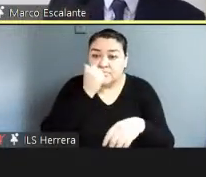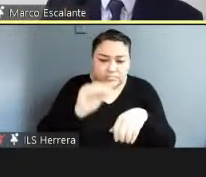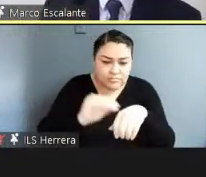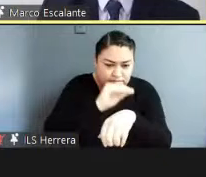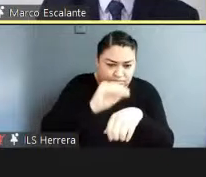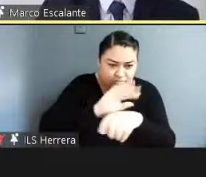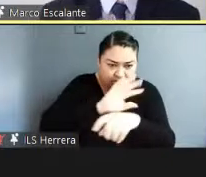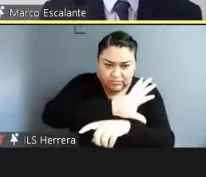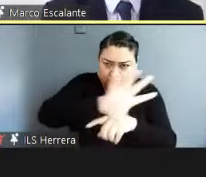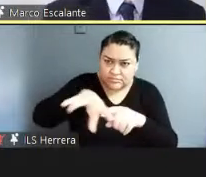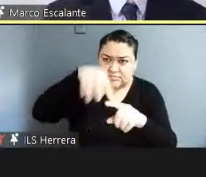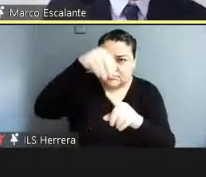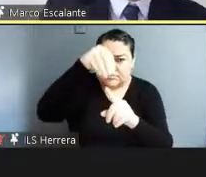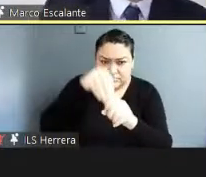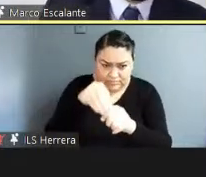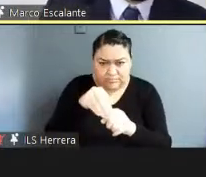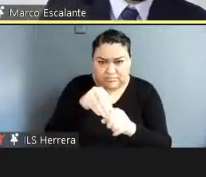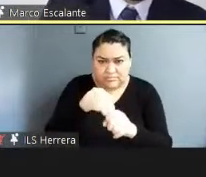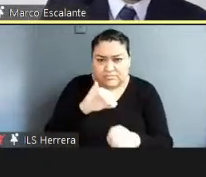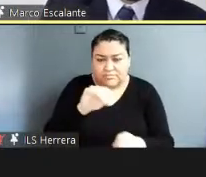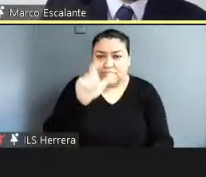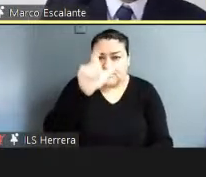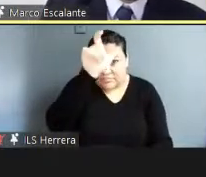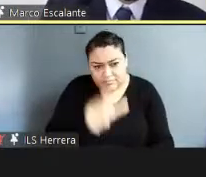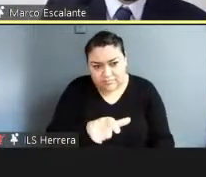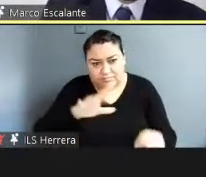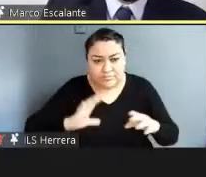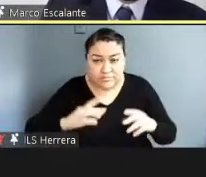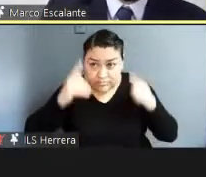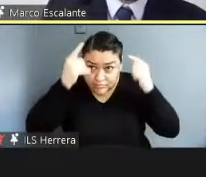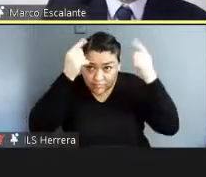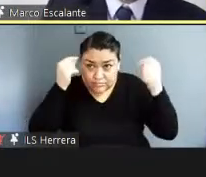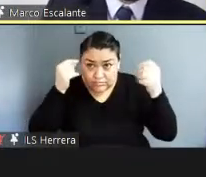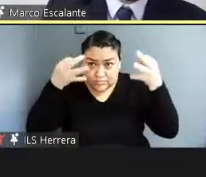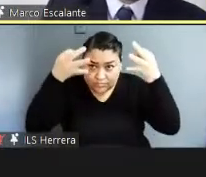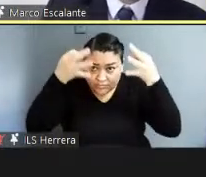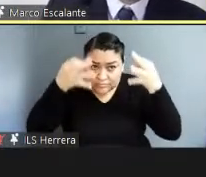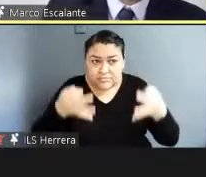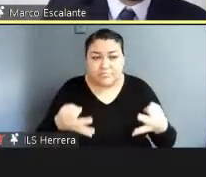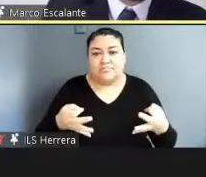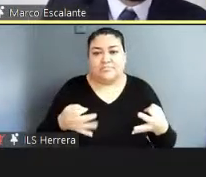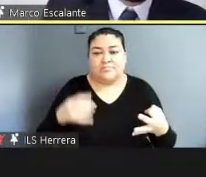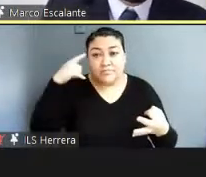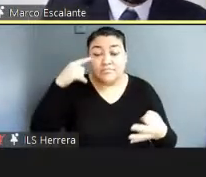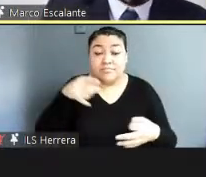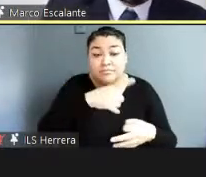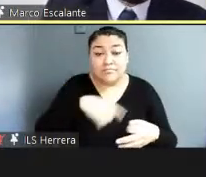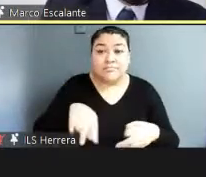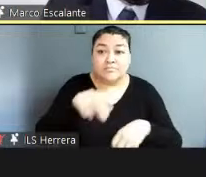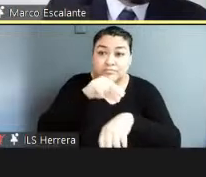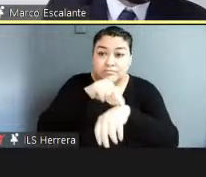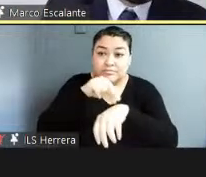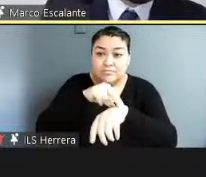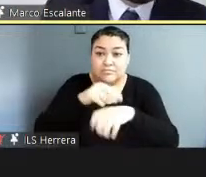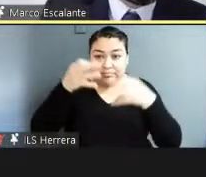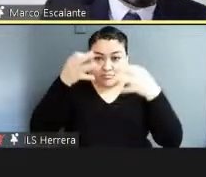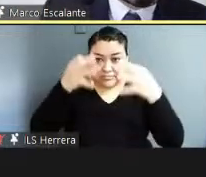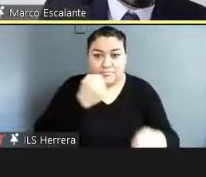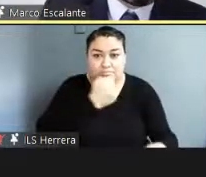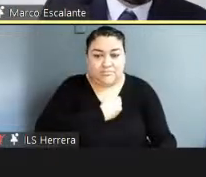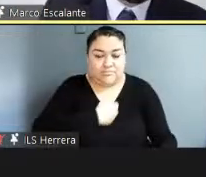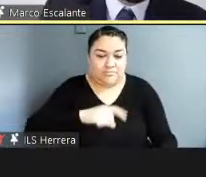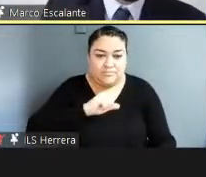And this is how we're trying to assess our students in the best possible way so that they can have the graduate's profile that is required